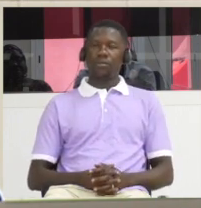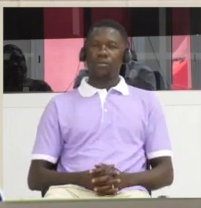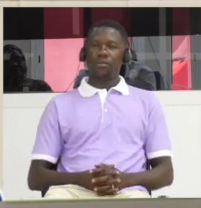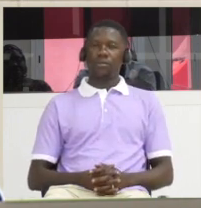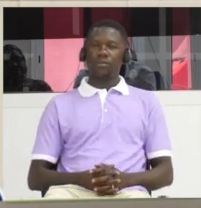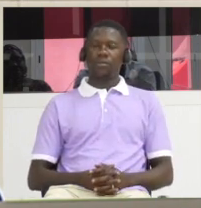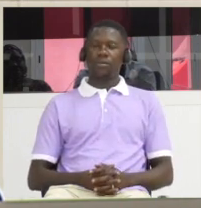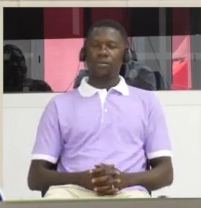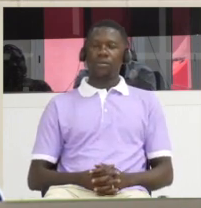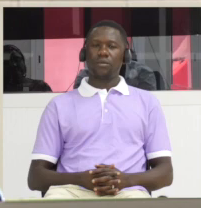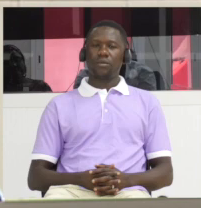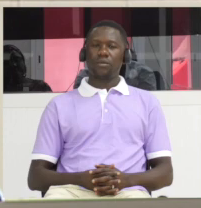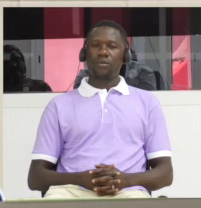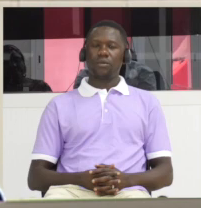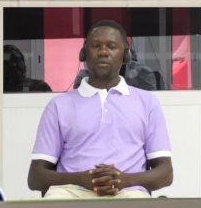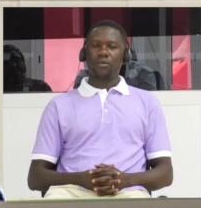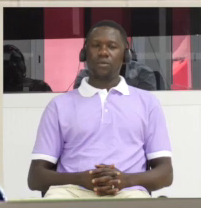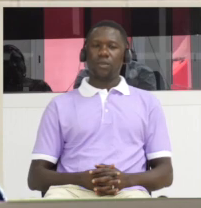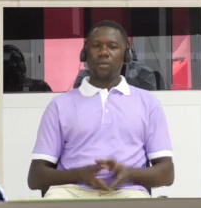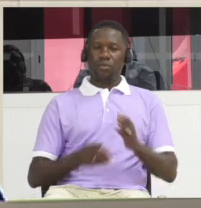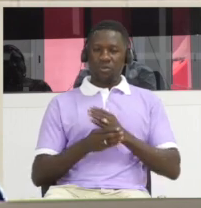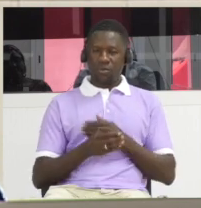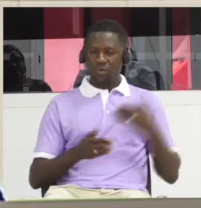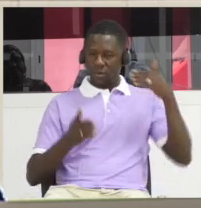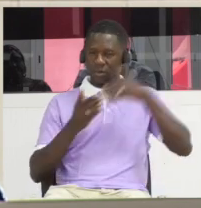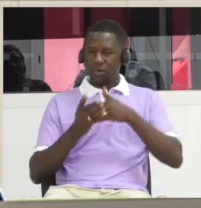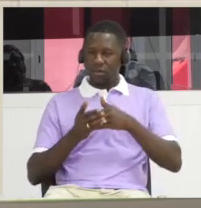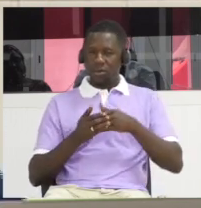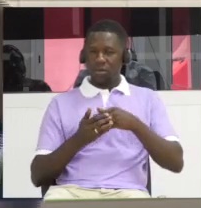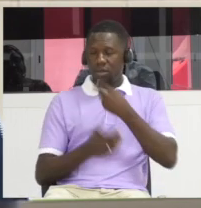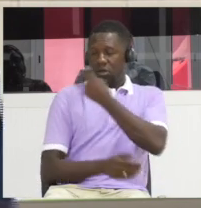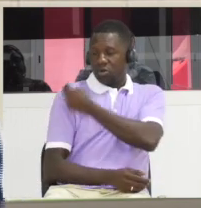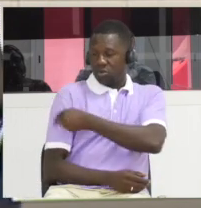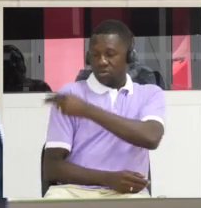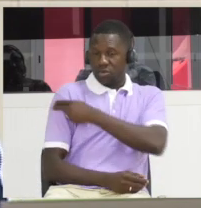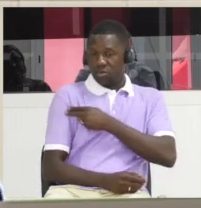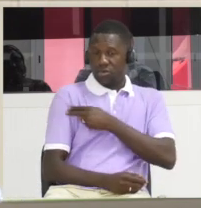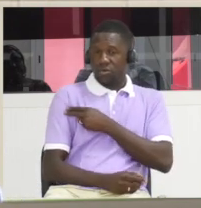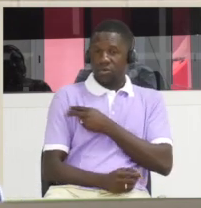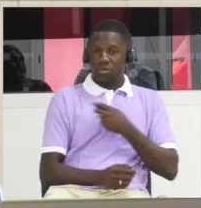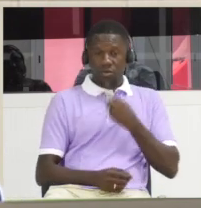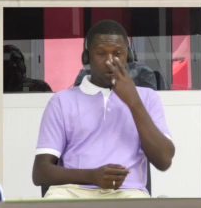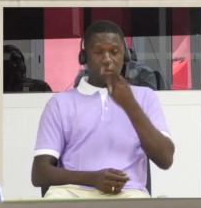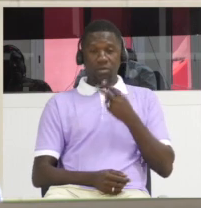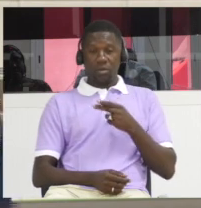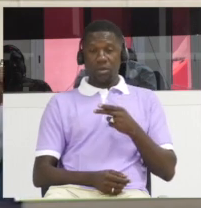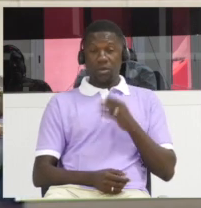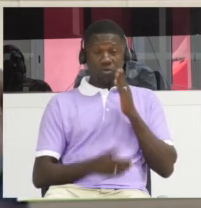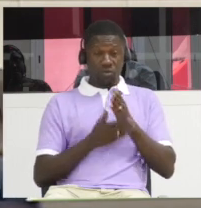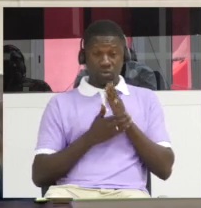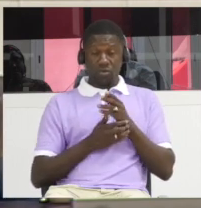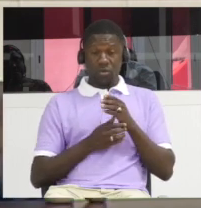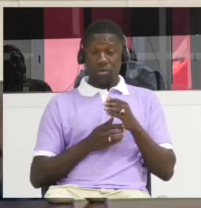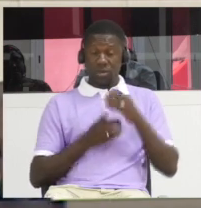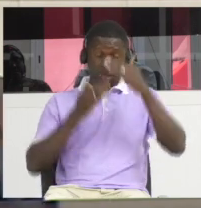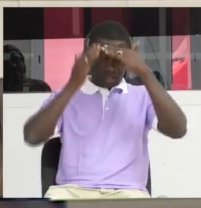Before we got to the Royal Victoria Hospital, when we saw them, really, the troops advancing, I told